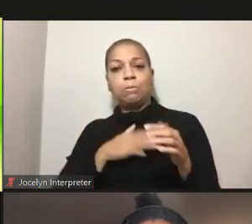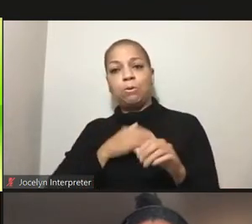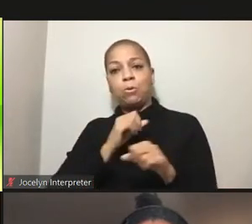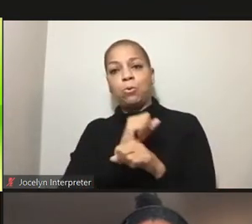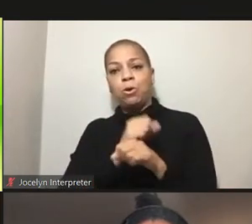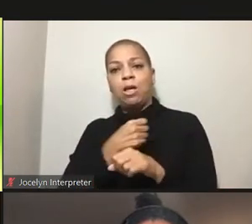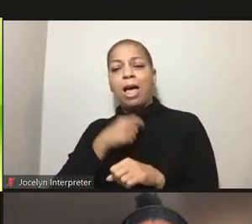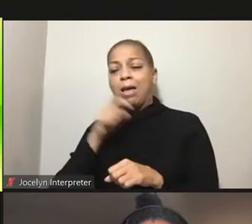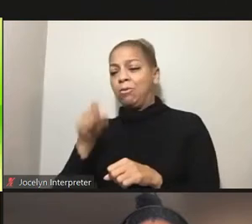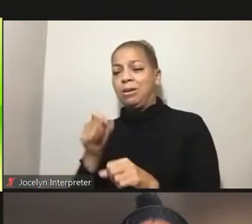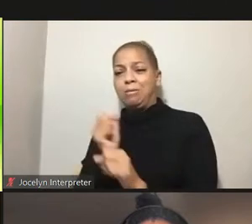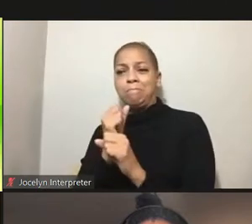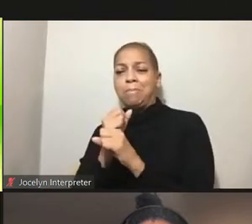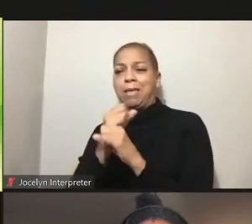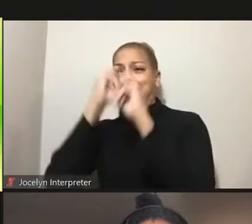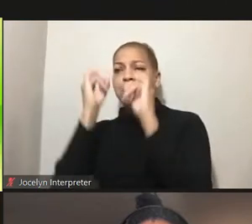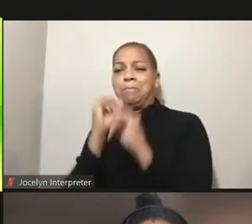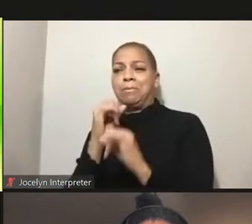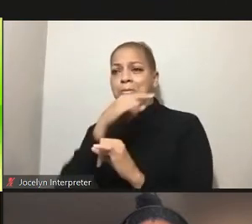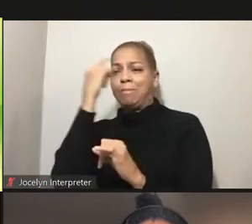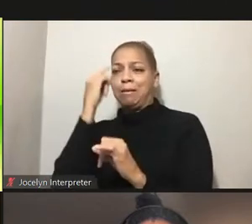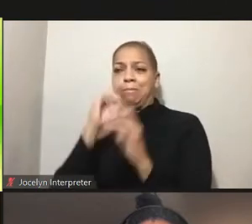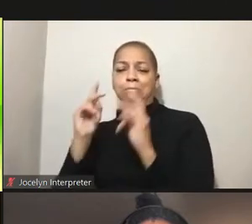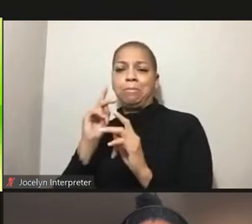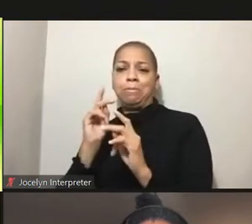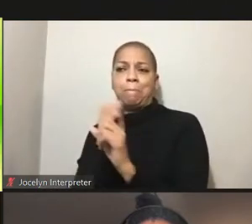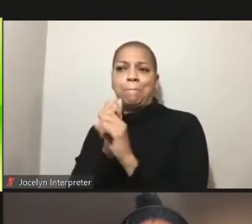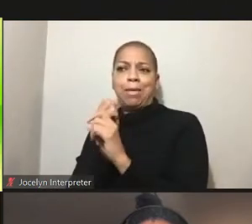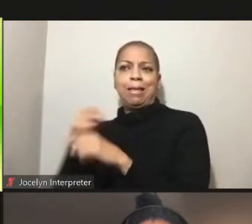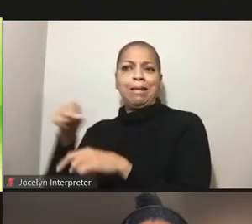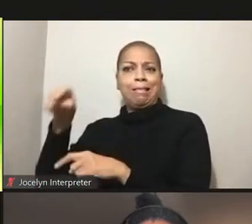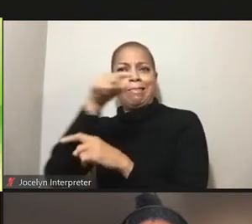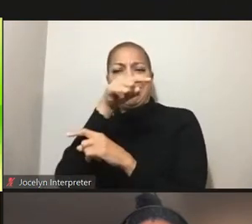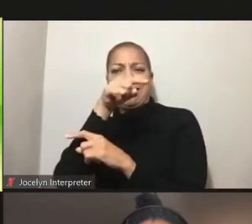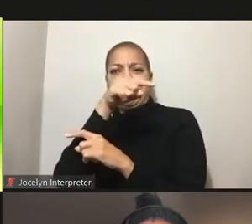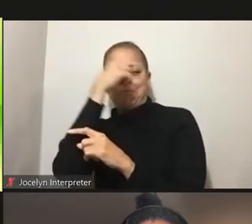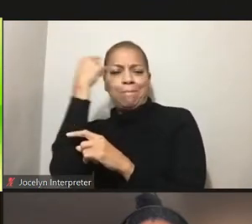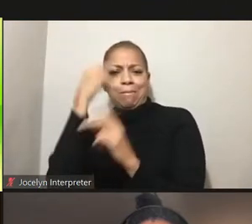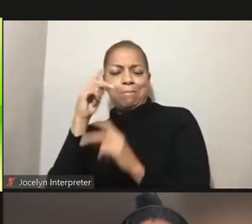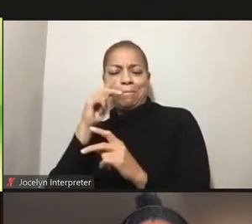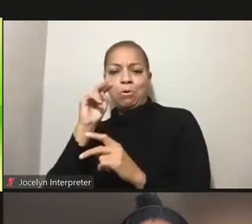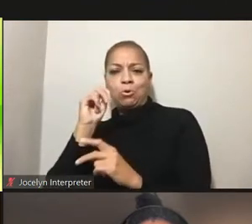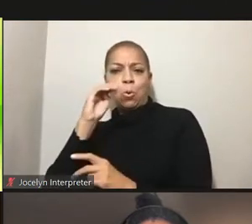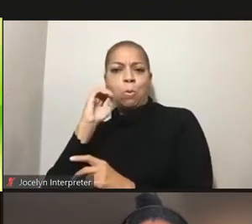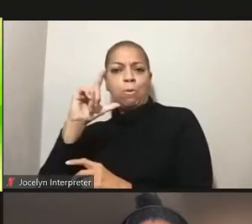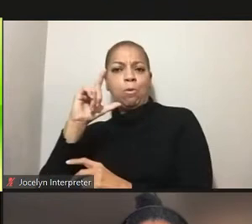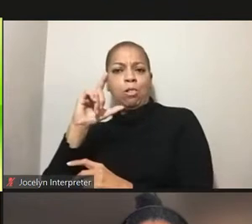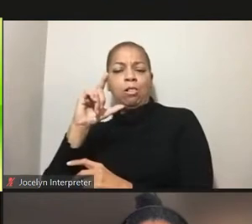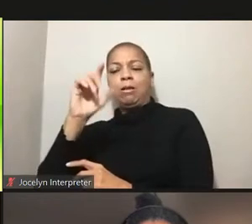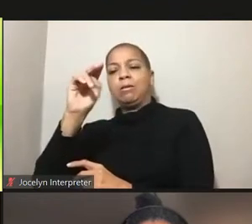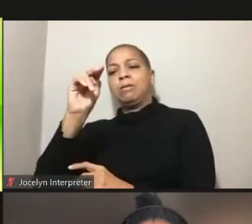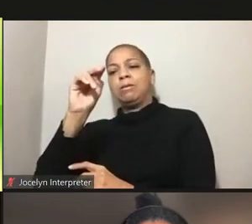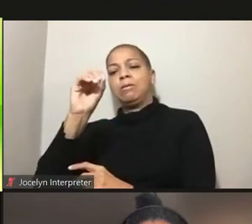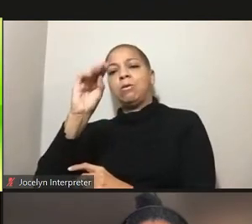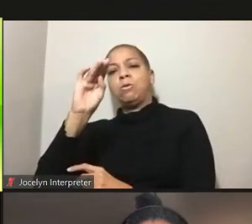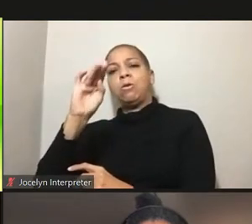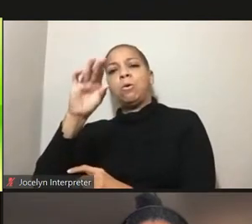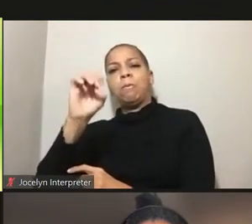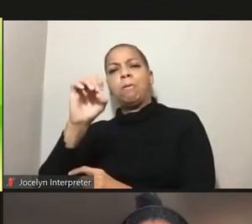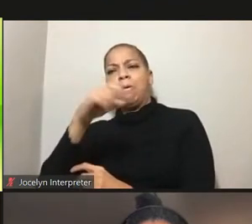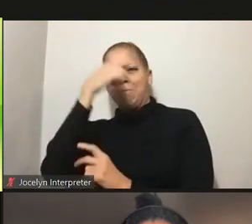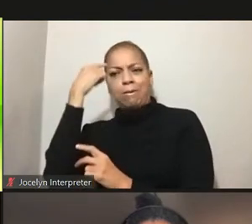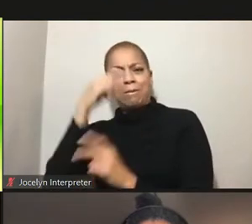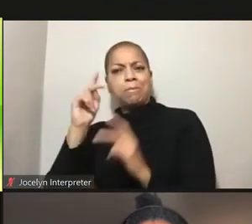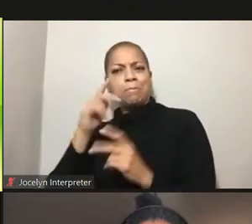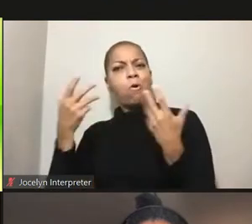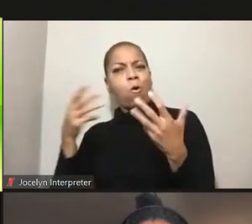make images of Black people to make them noble. I don't have to do that. Black people are already noble. And I don't